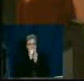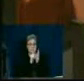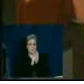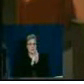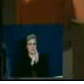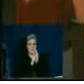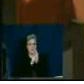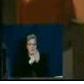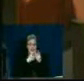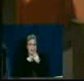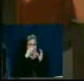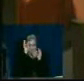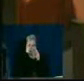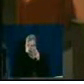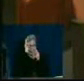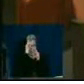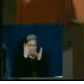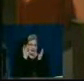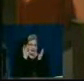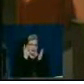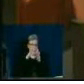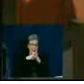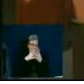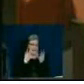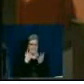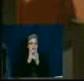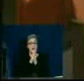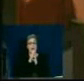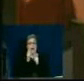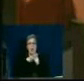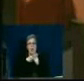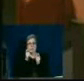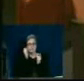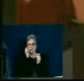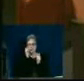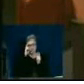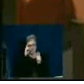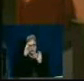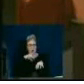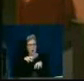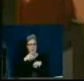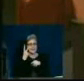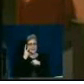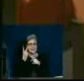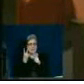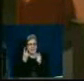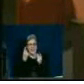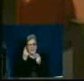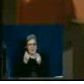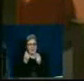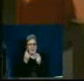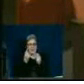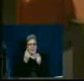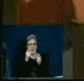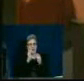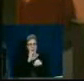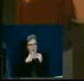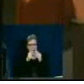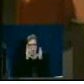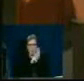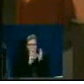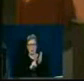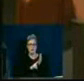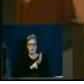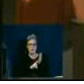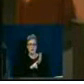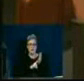informed about the issue, but I know I was appalled to see that they were considering way ahead of time renewing the contract. I think he's